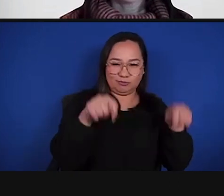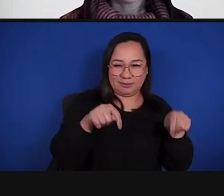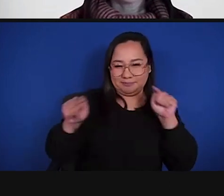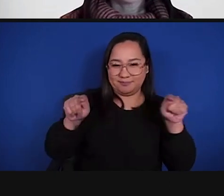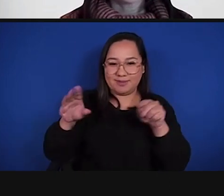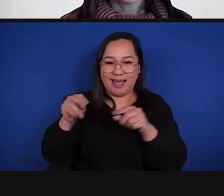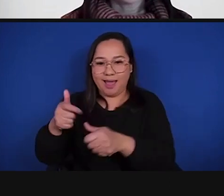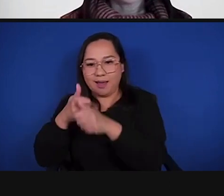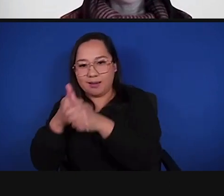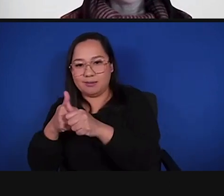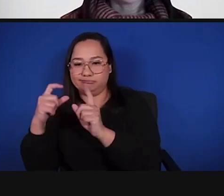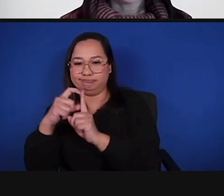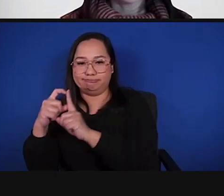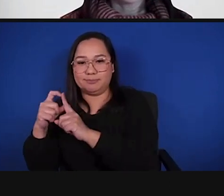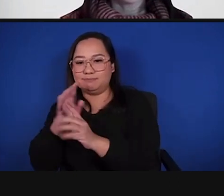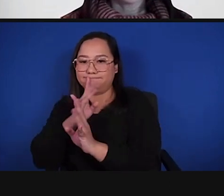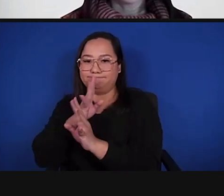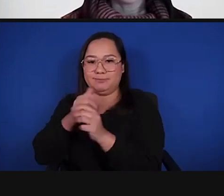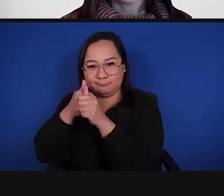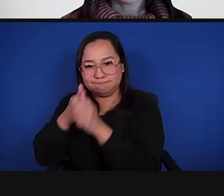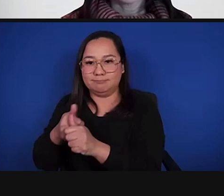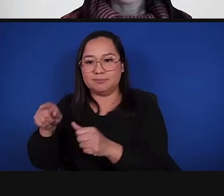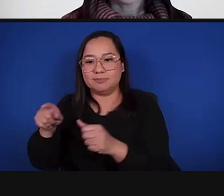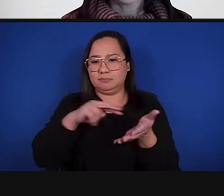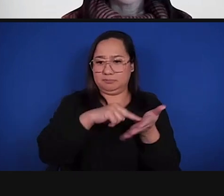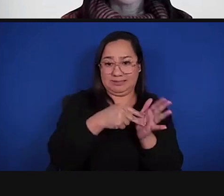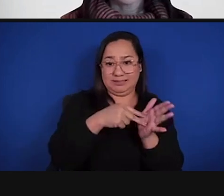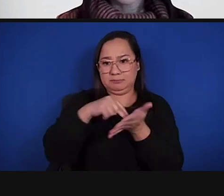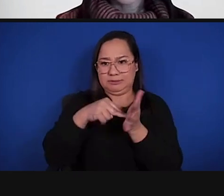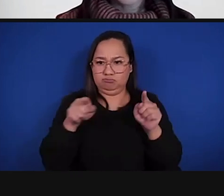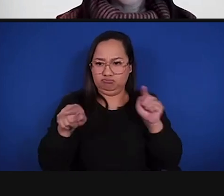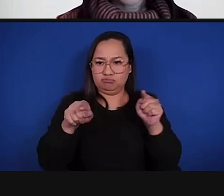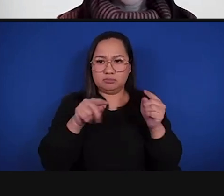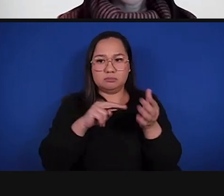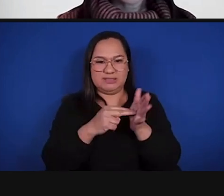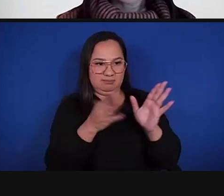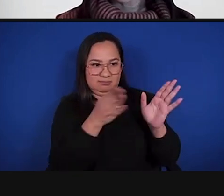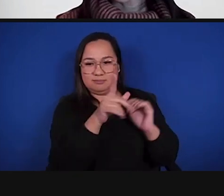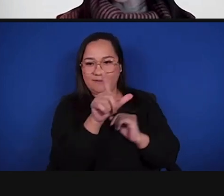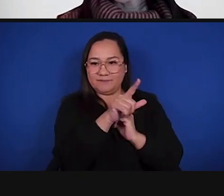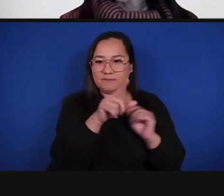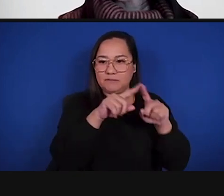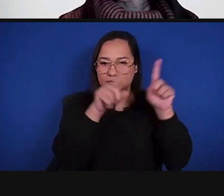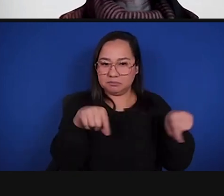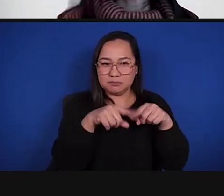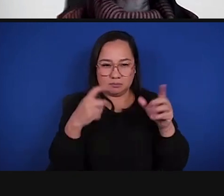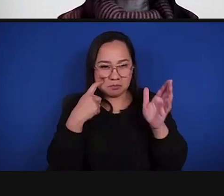transcript is on the left of the screen. You can see that it is a lot less dense than the verbatim example on the